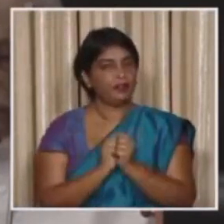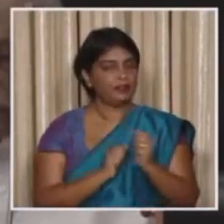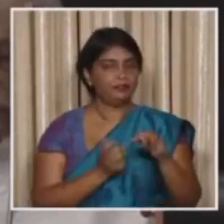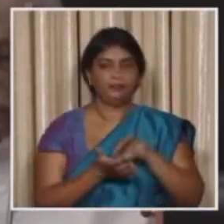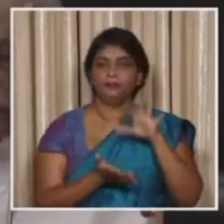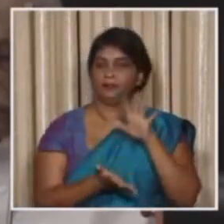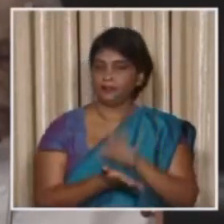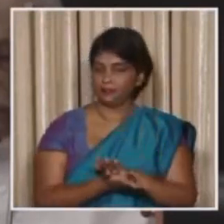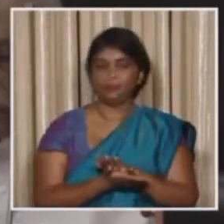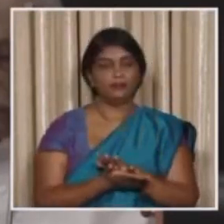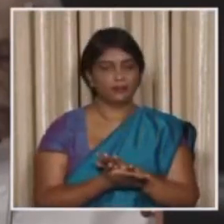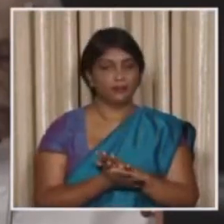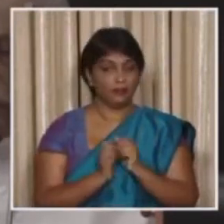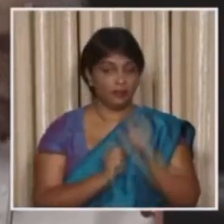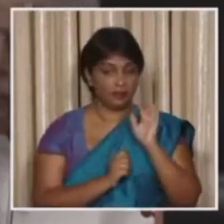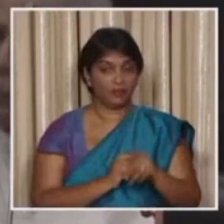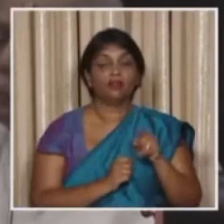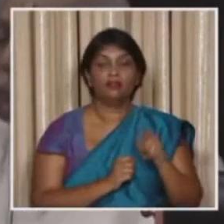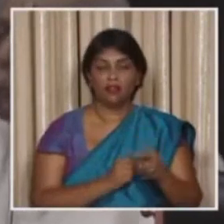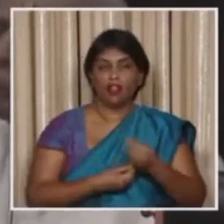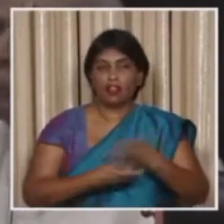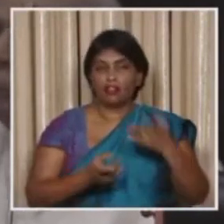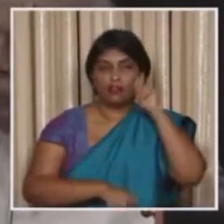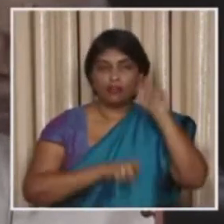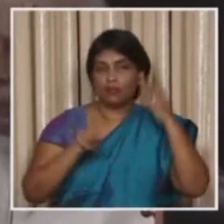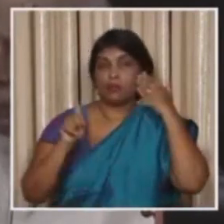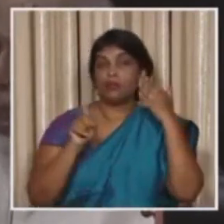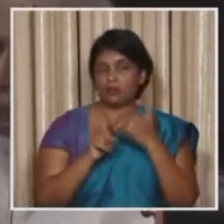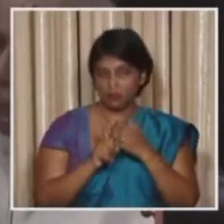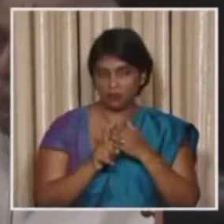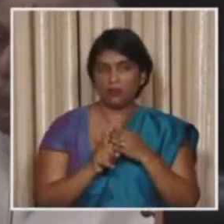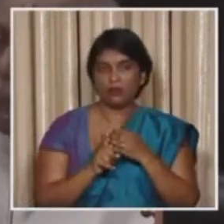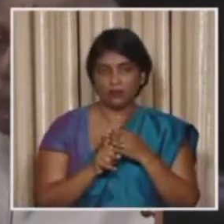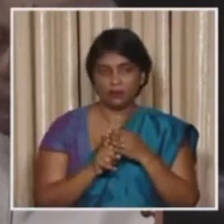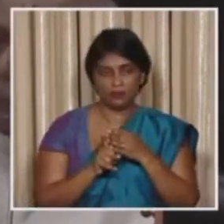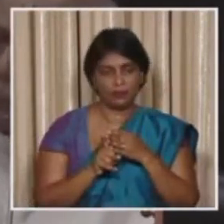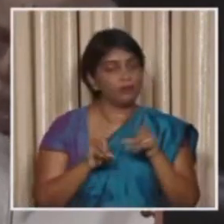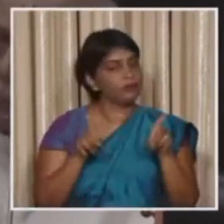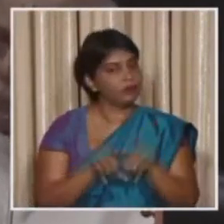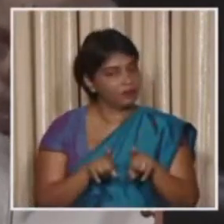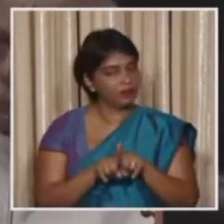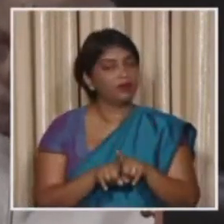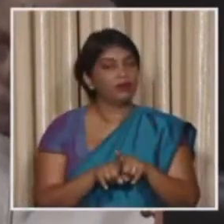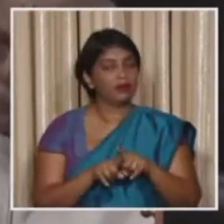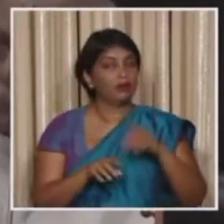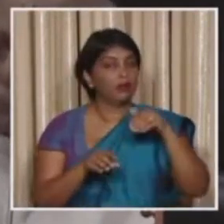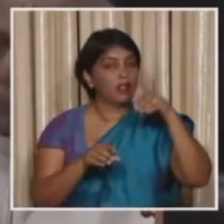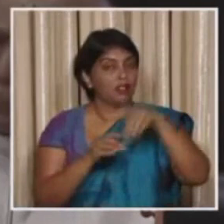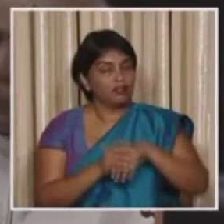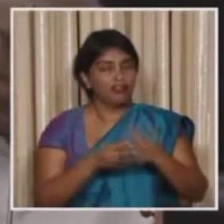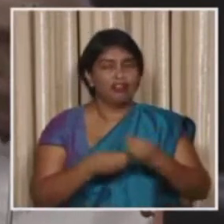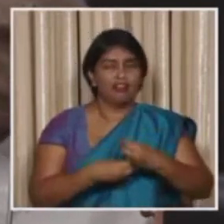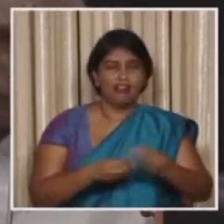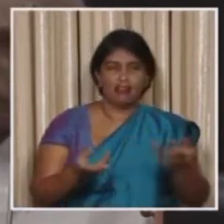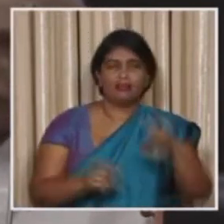and East conflict. As you are aware, people who were internally displaced in the North and East were accommodated in welfare centres